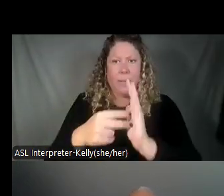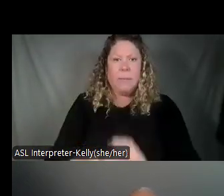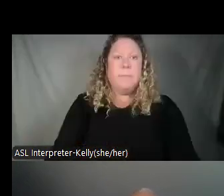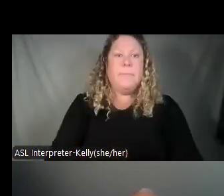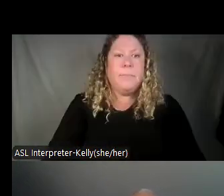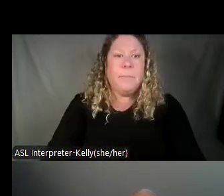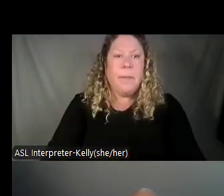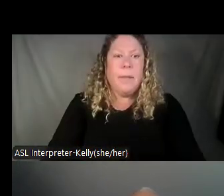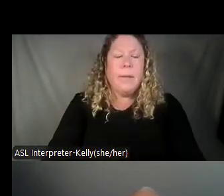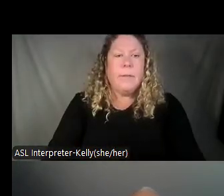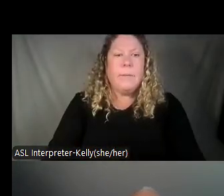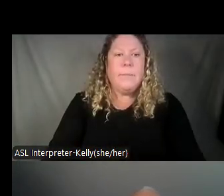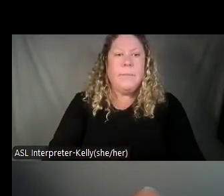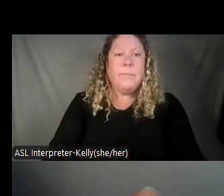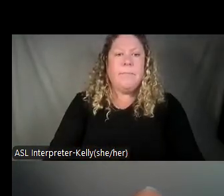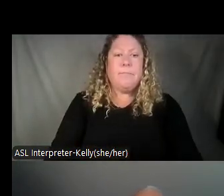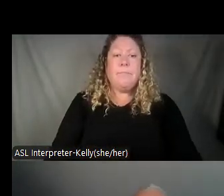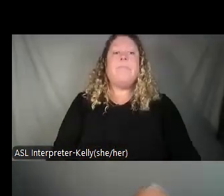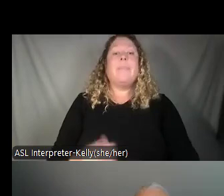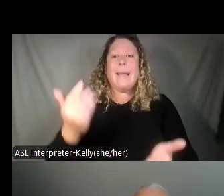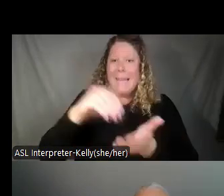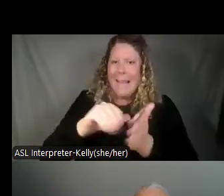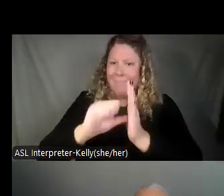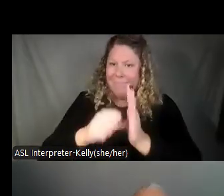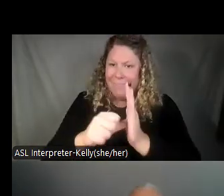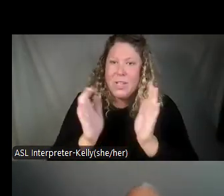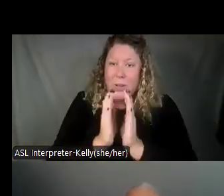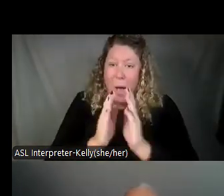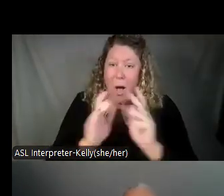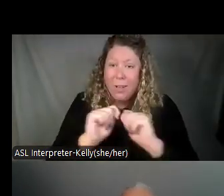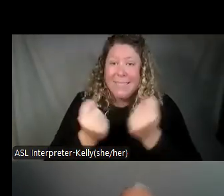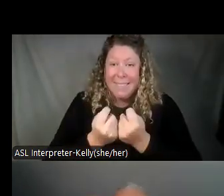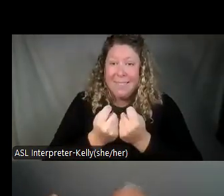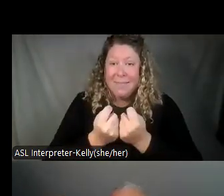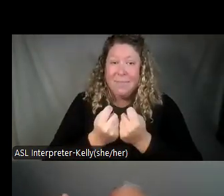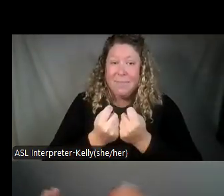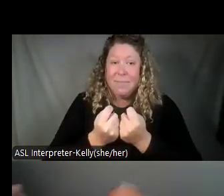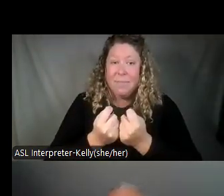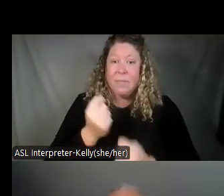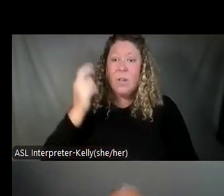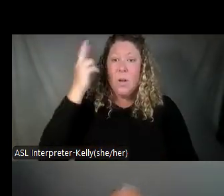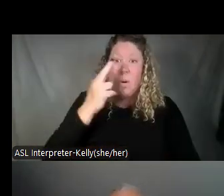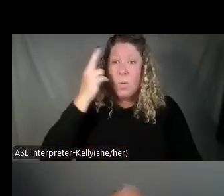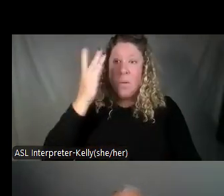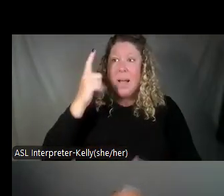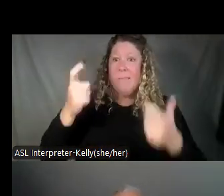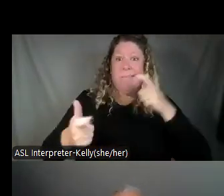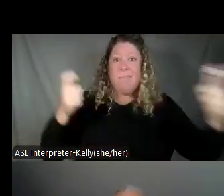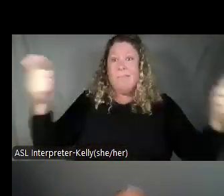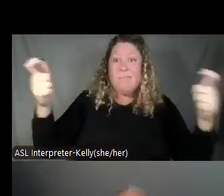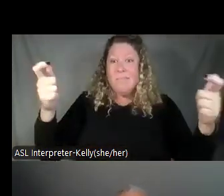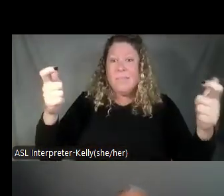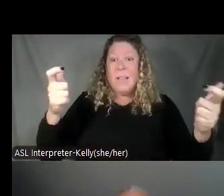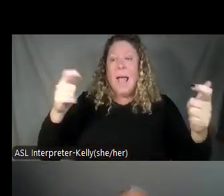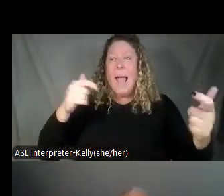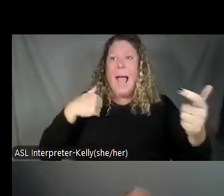There's also a focus on small teams. And the reason that is that there's overhead in large teams. There's a communication